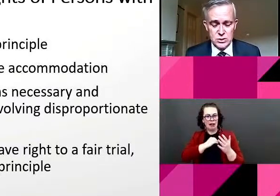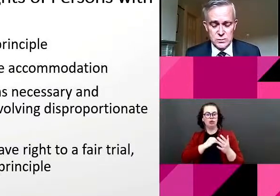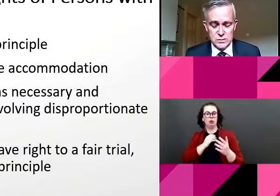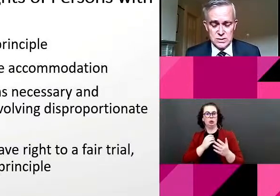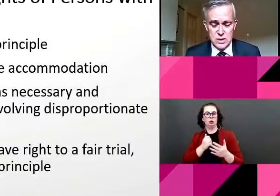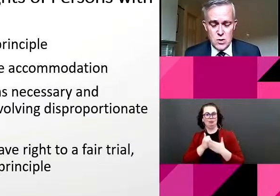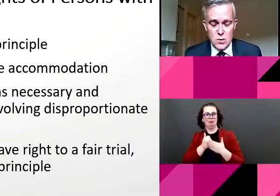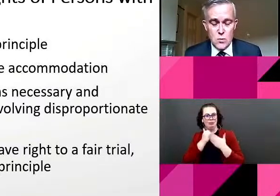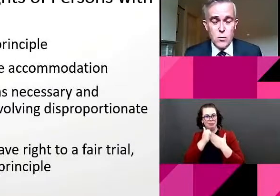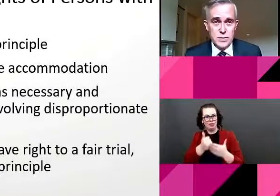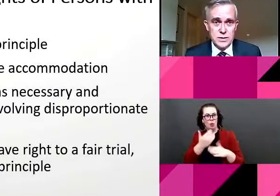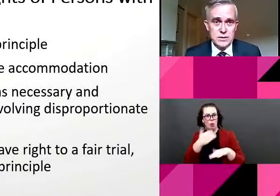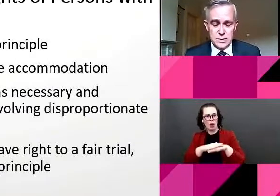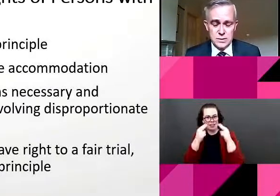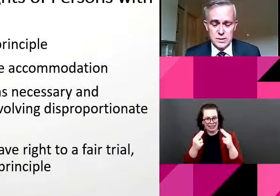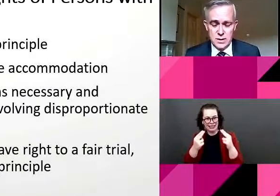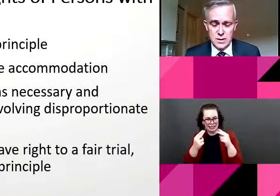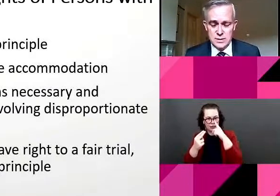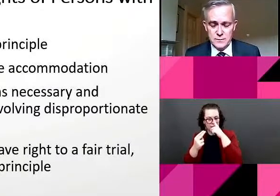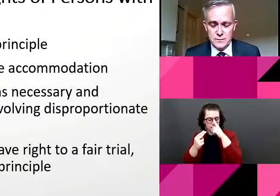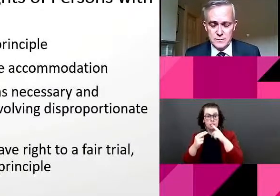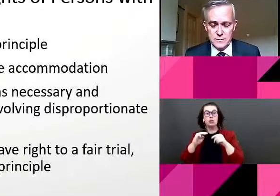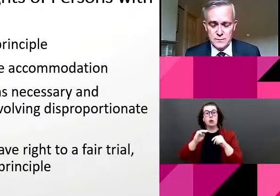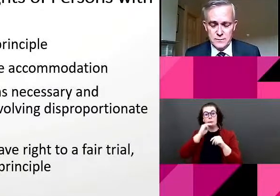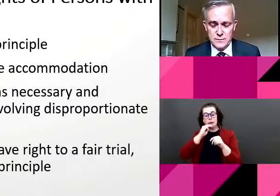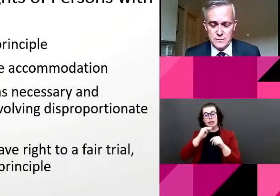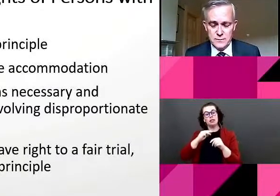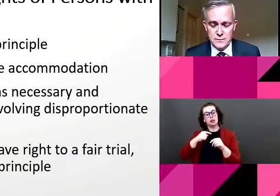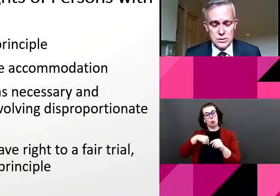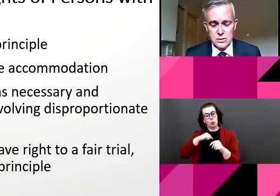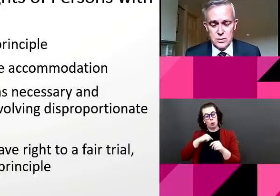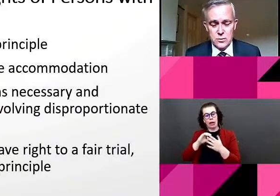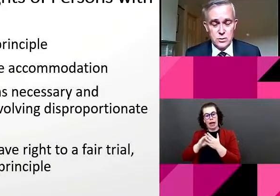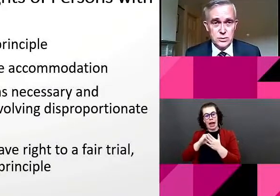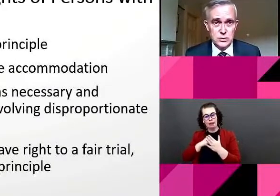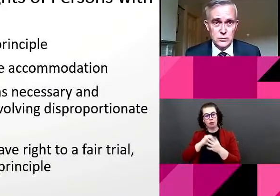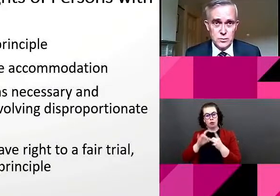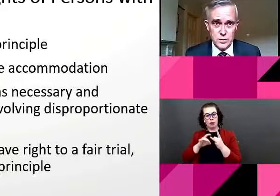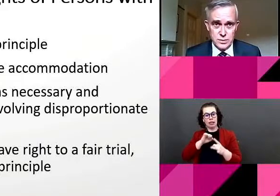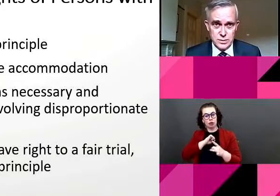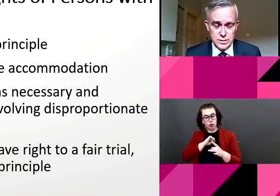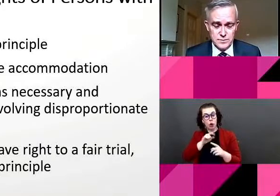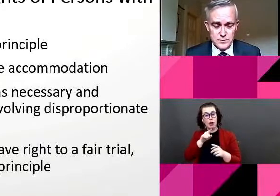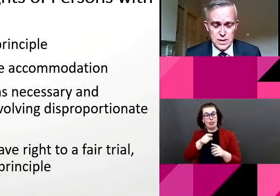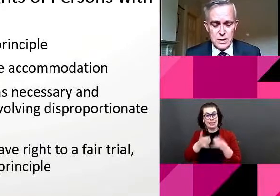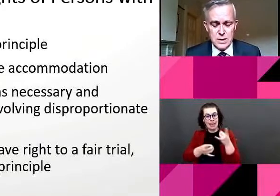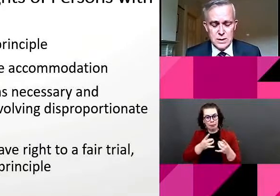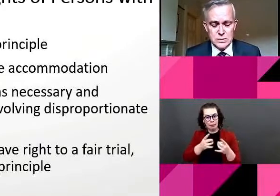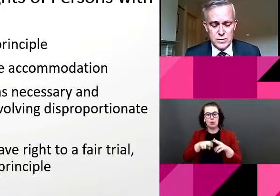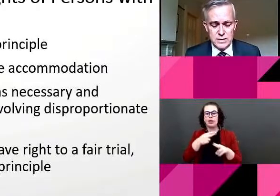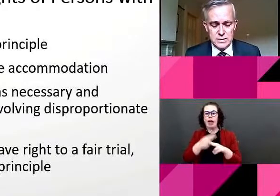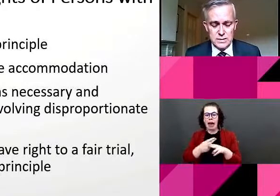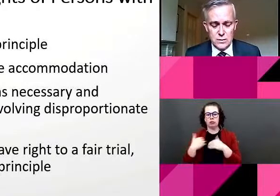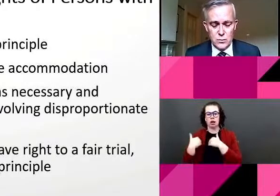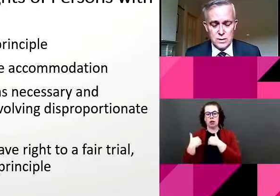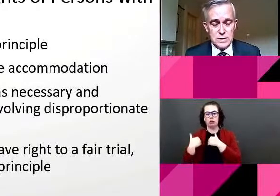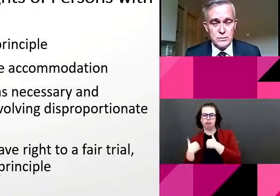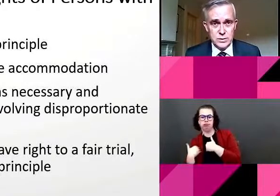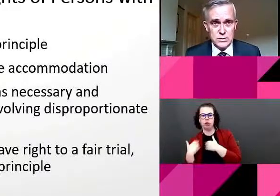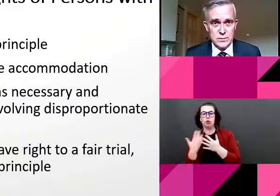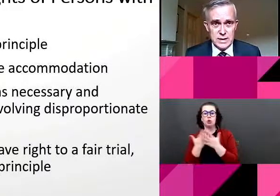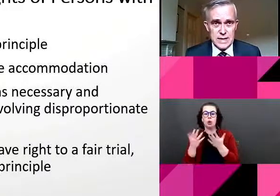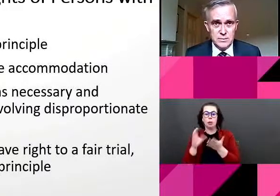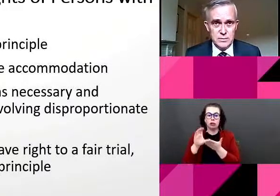and adjustments where this does not involve a disproportionate or undue burden, so that the